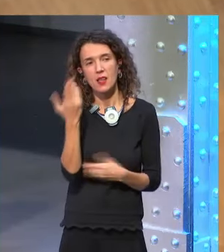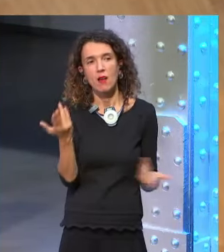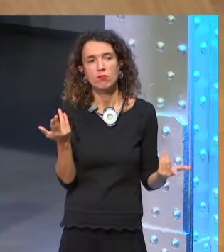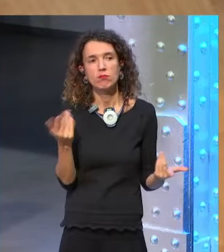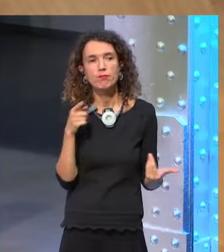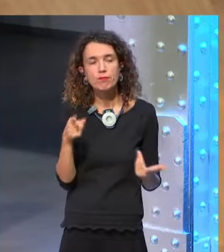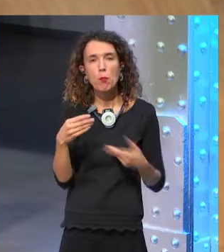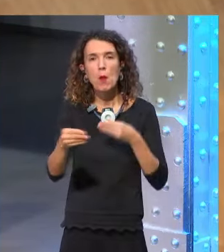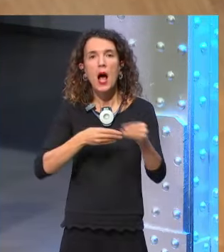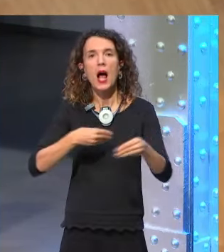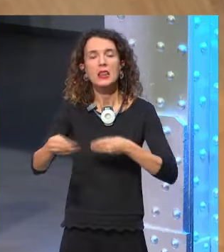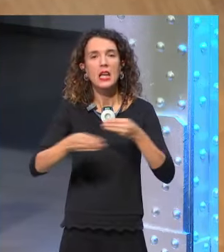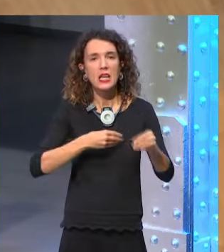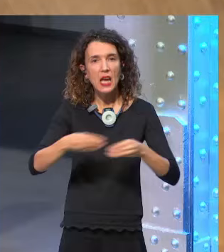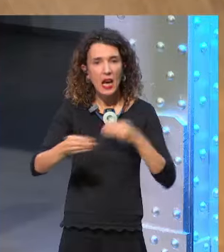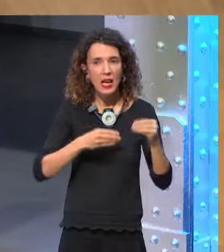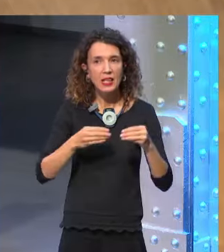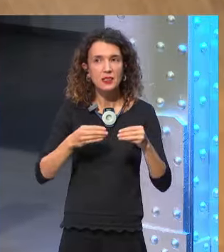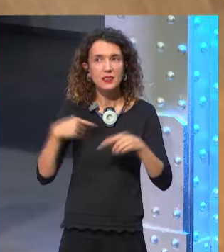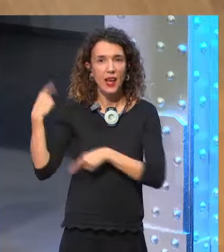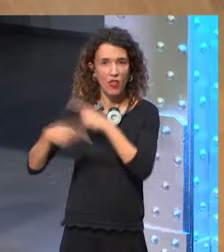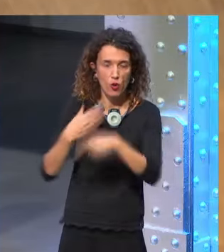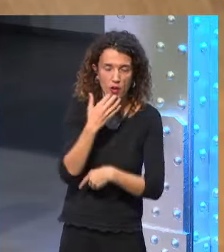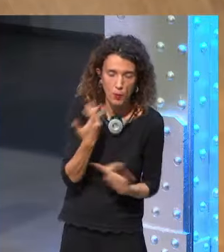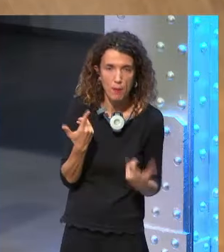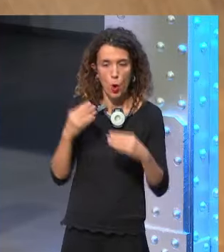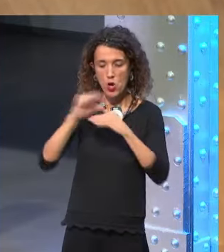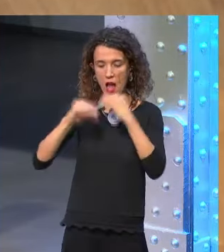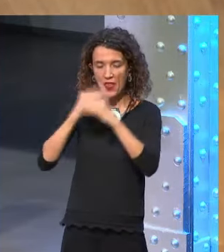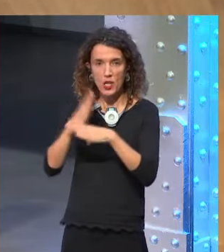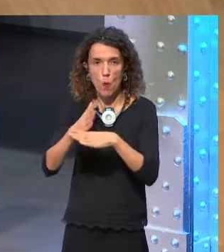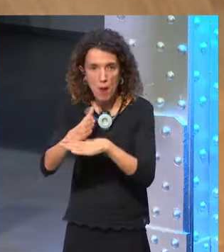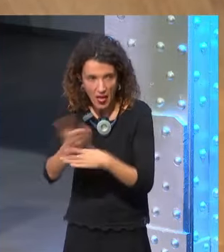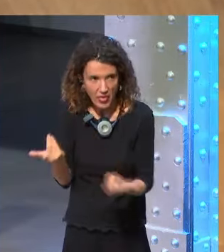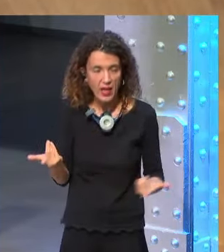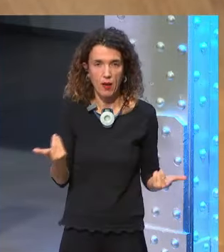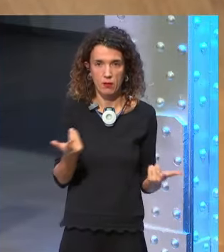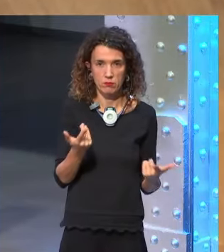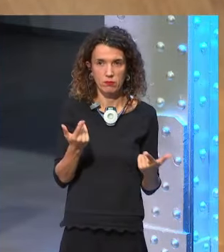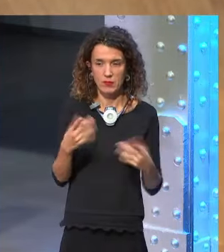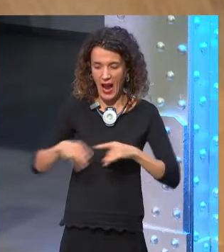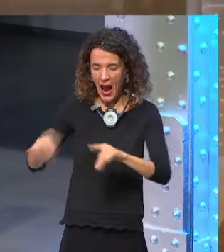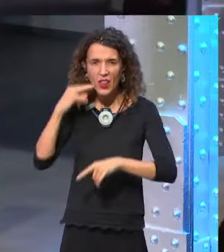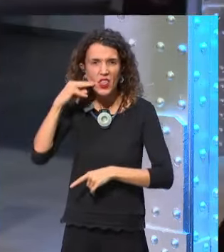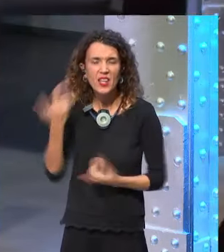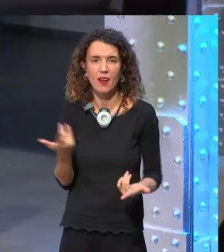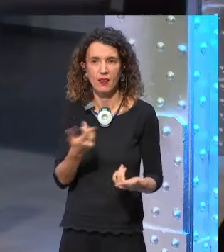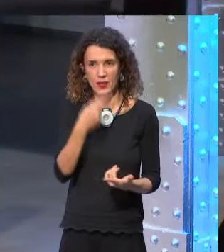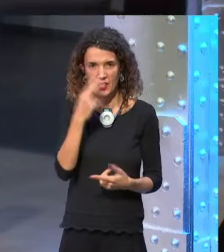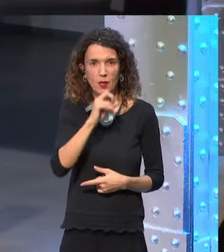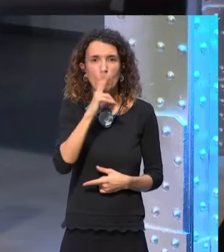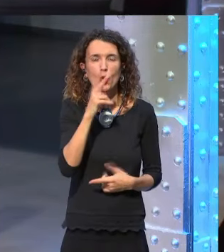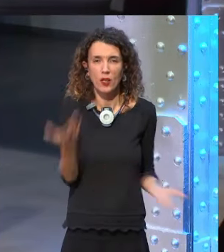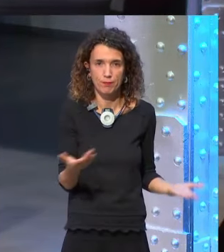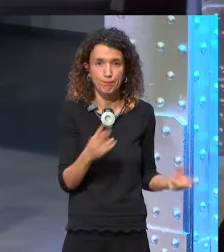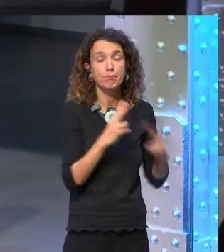traditional materials like a brick, wood, clay? Partially probably because we're Swiss and quite